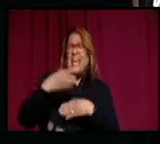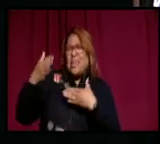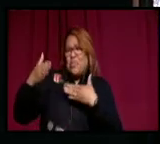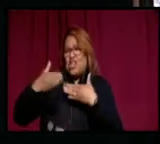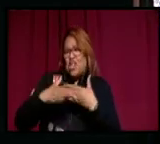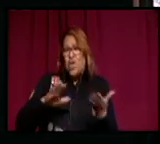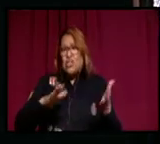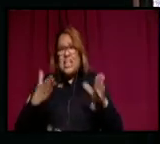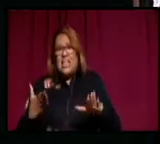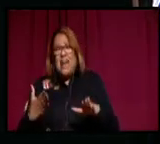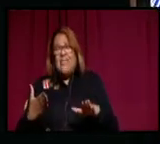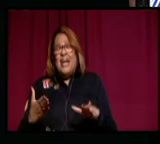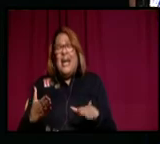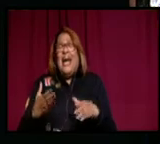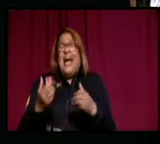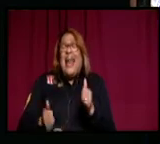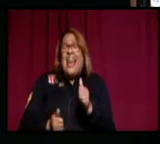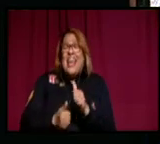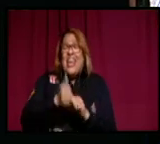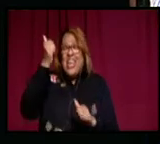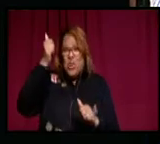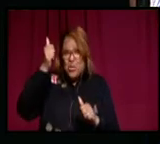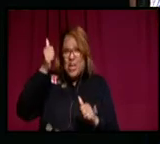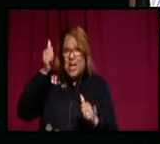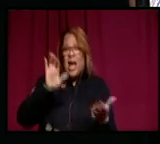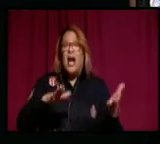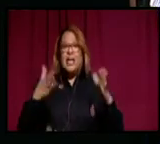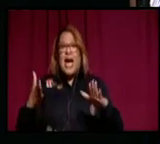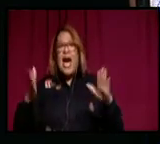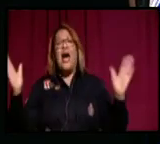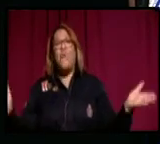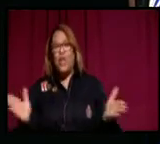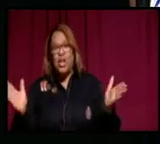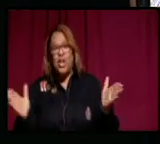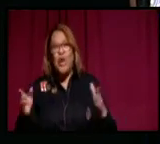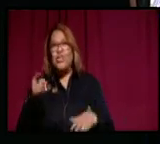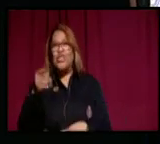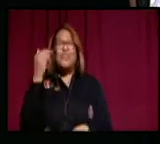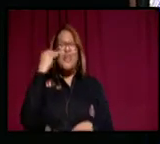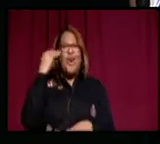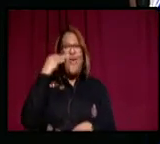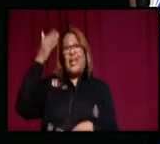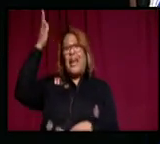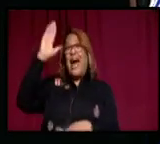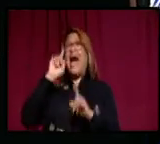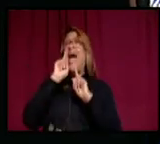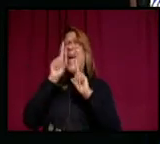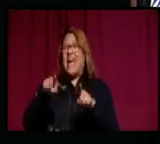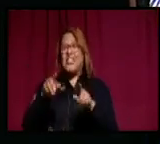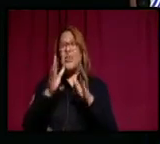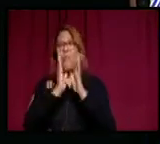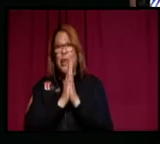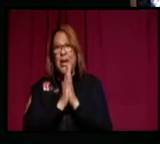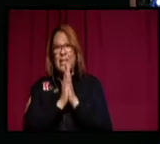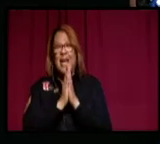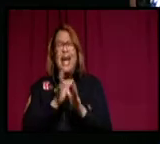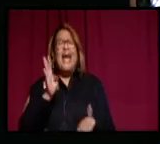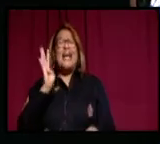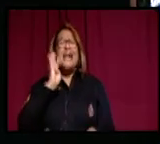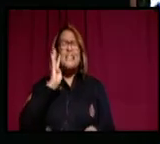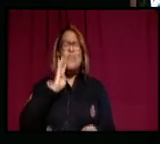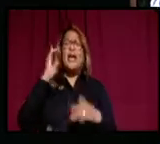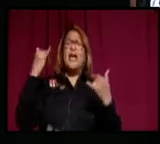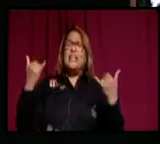that I literally died. And I want to encourage you all to know that God is a prayer answering God. And I speak